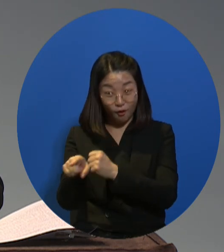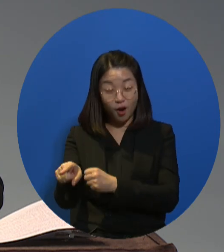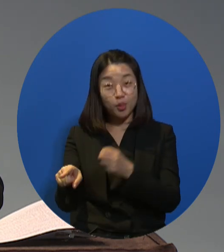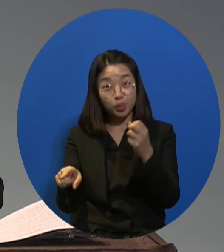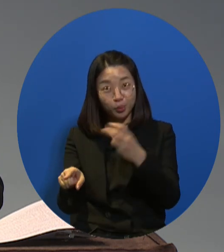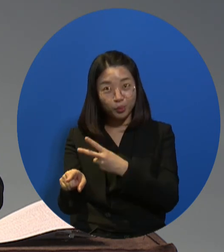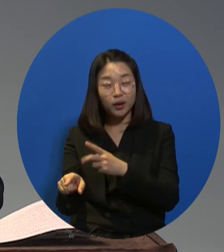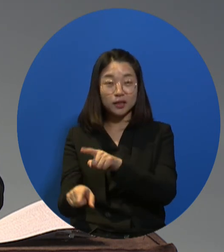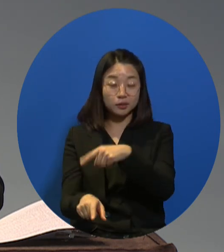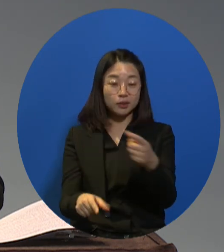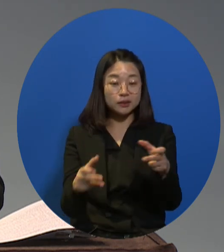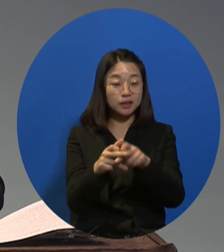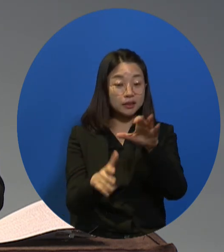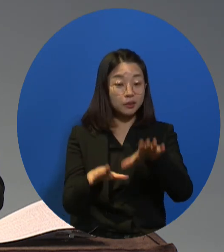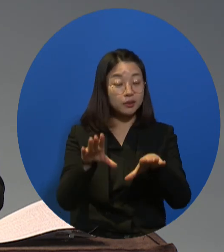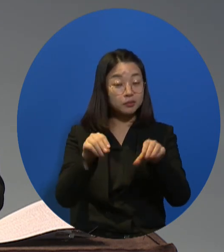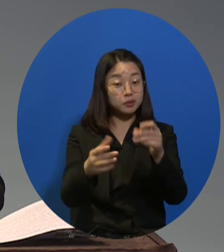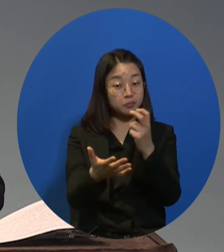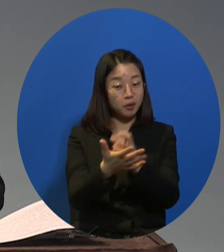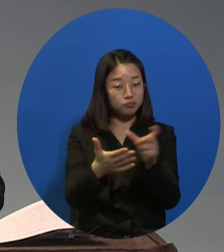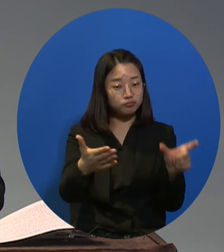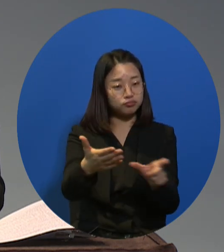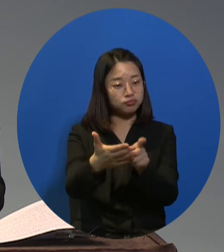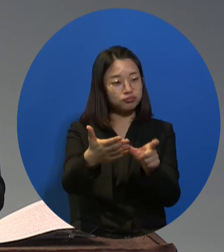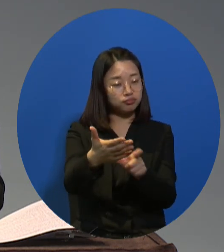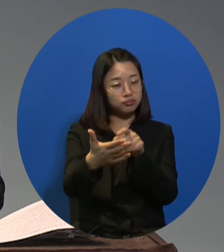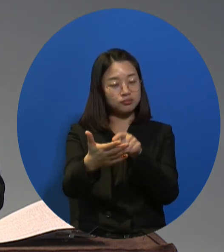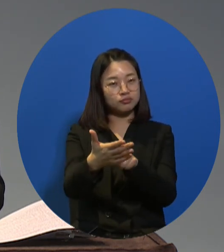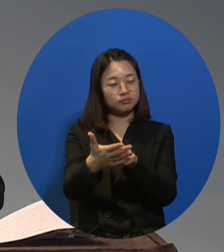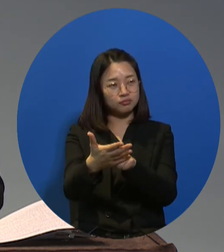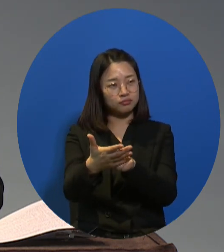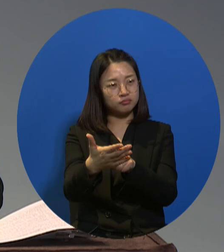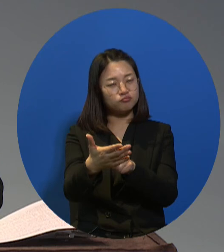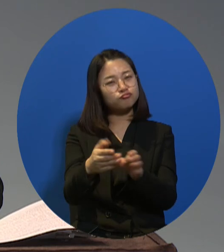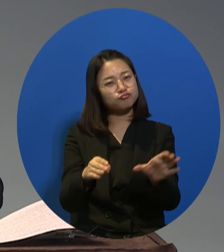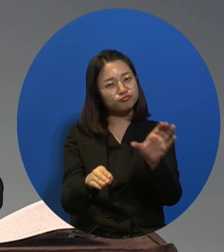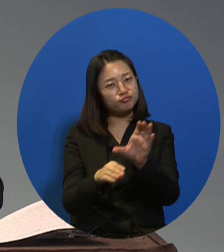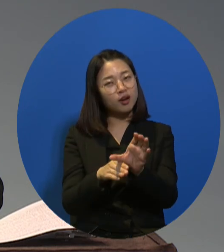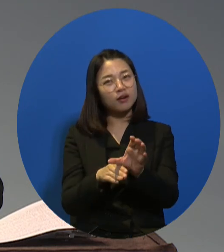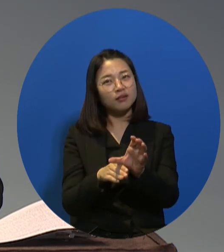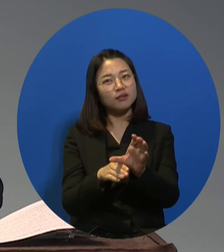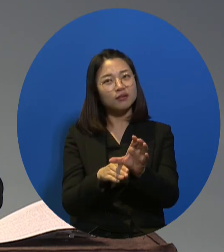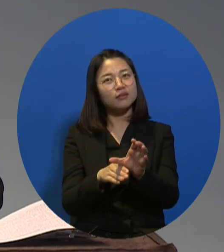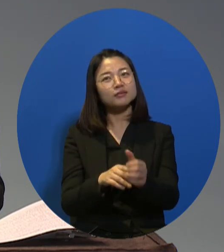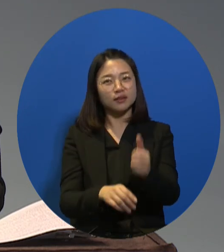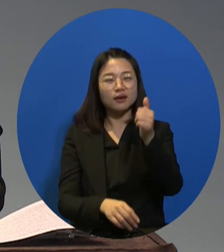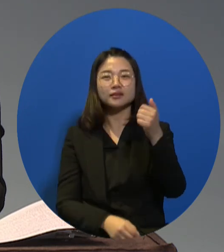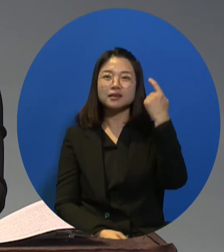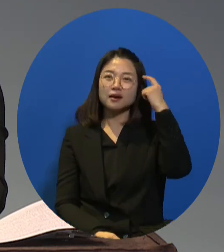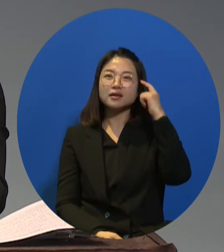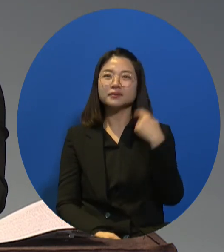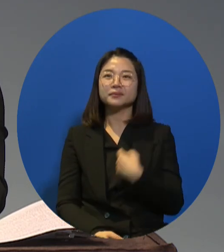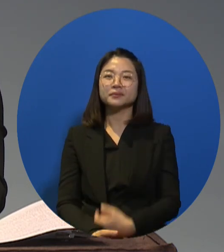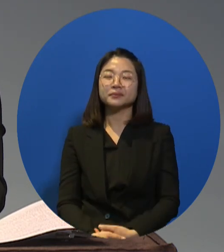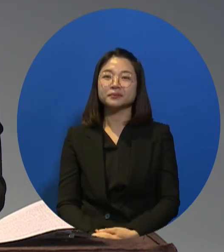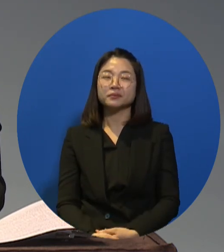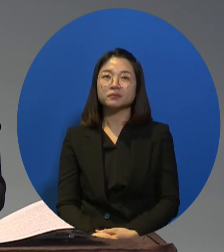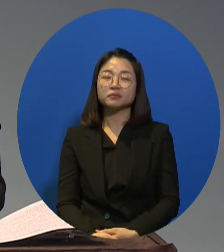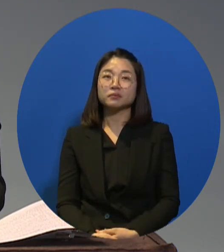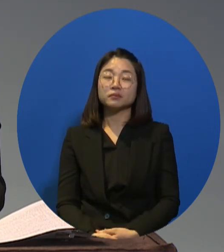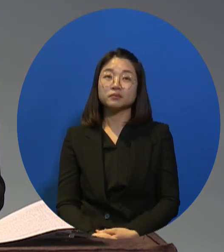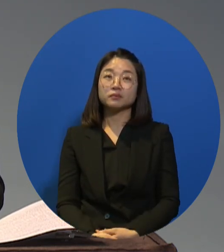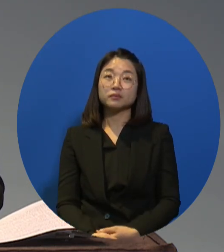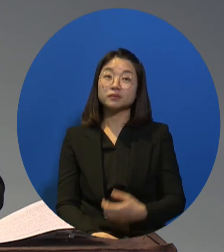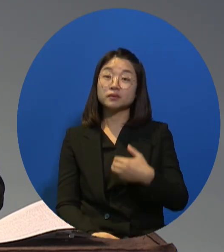a newly enacted kind of act on the protection of the rights of disabled persons or any other kinds of